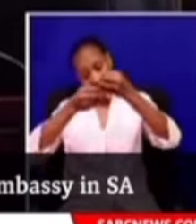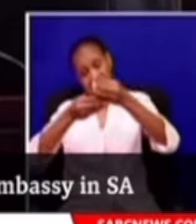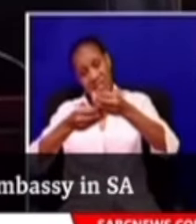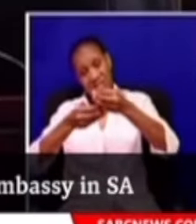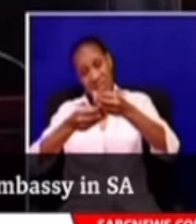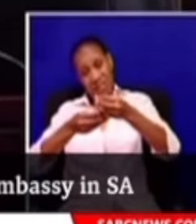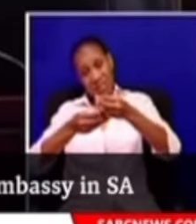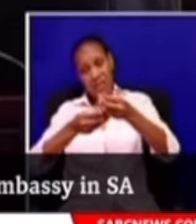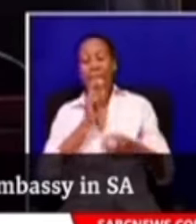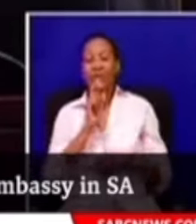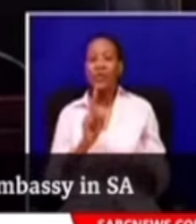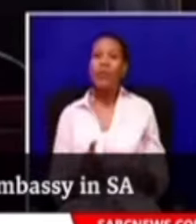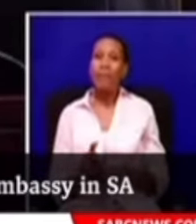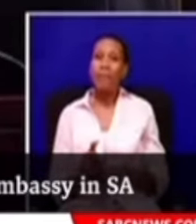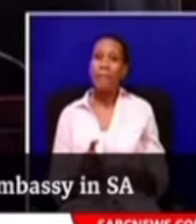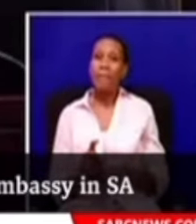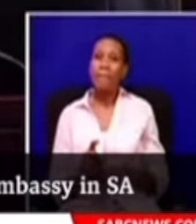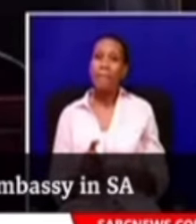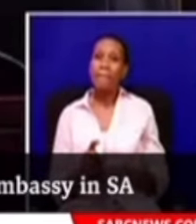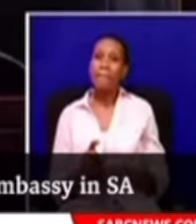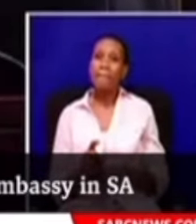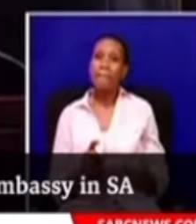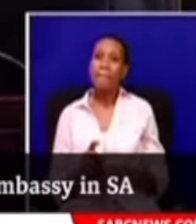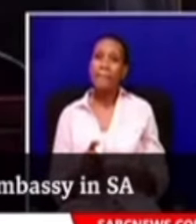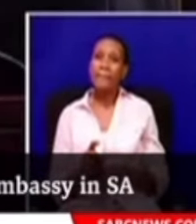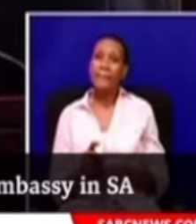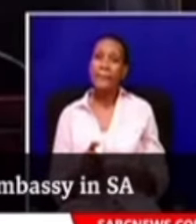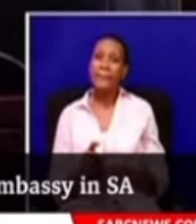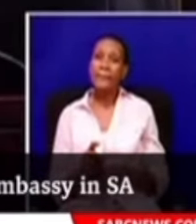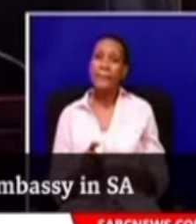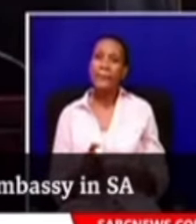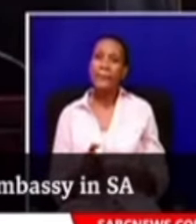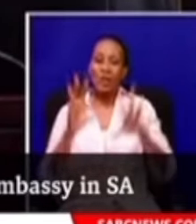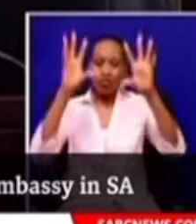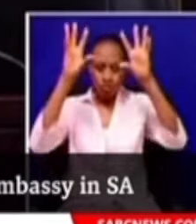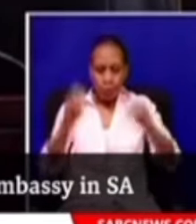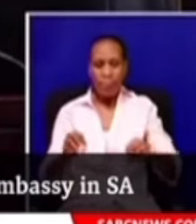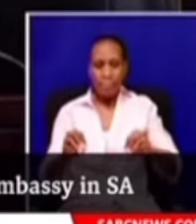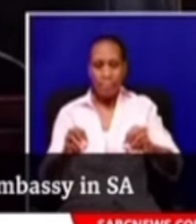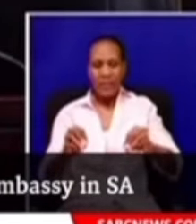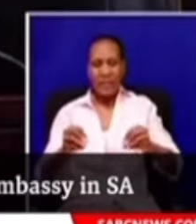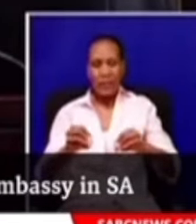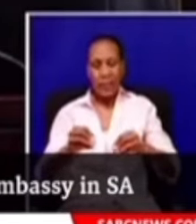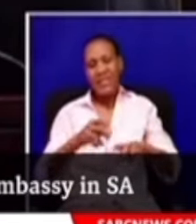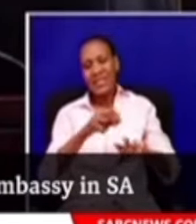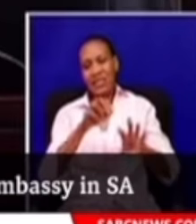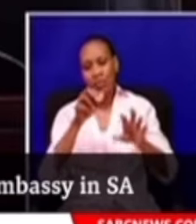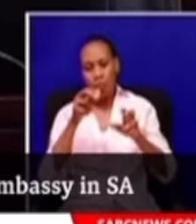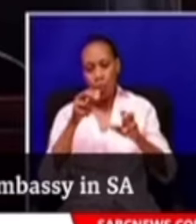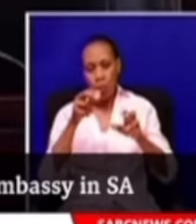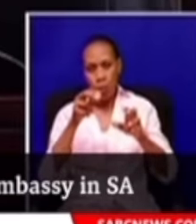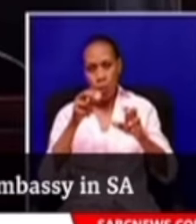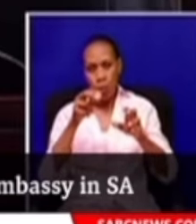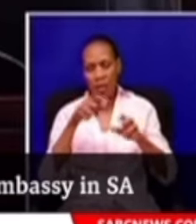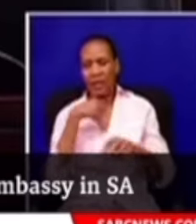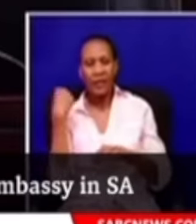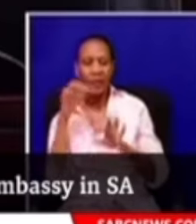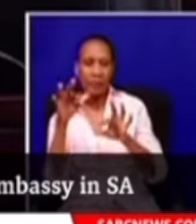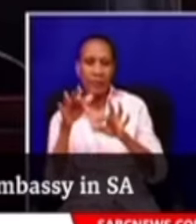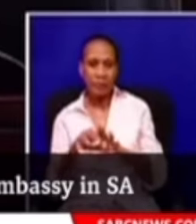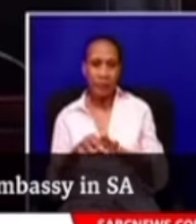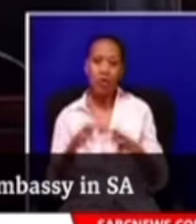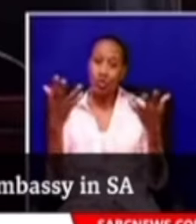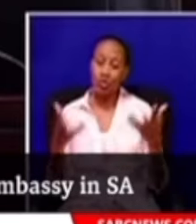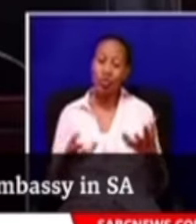for a ceasefire to be agreed upon and both parties